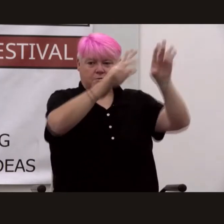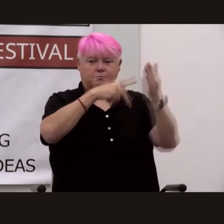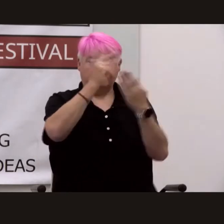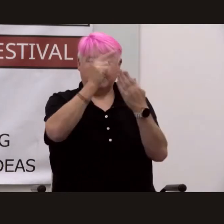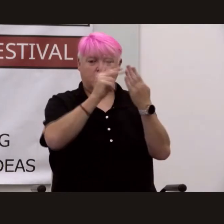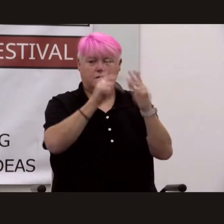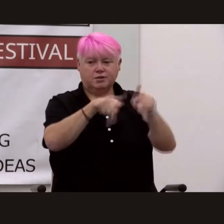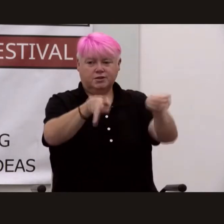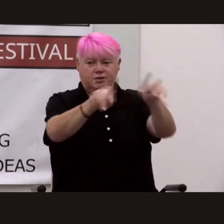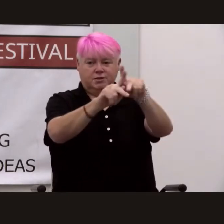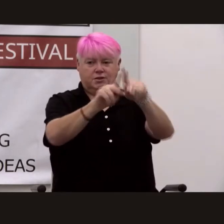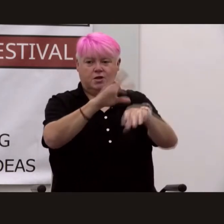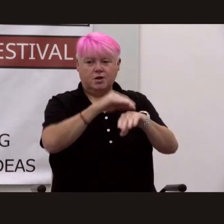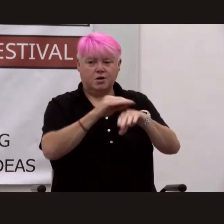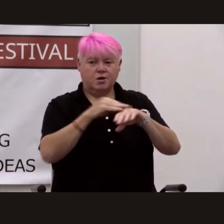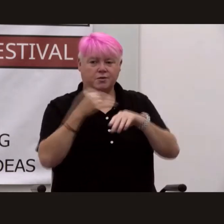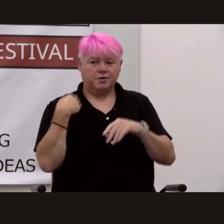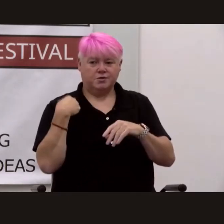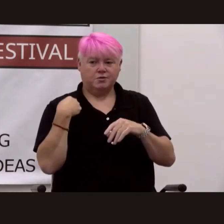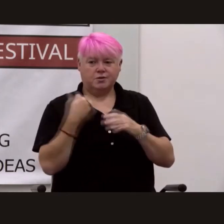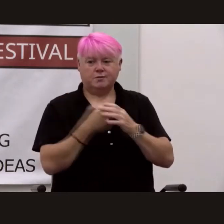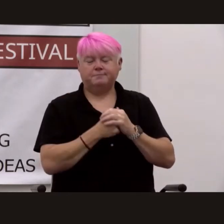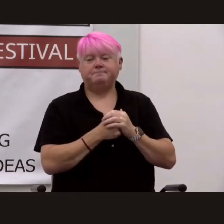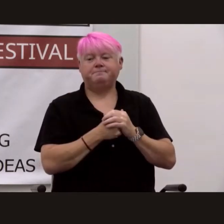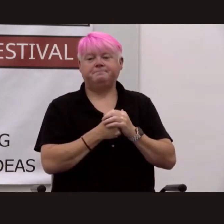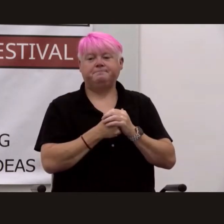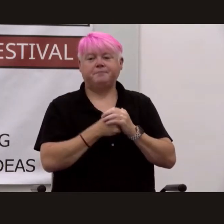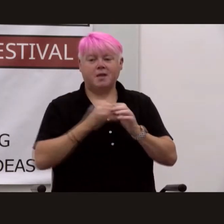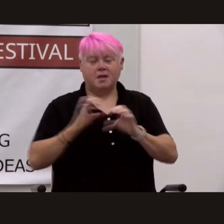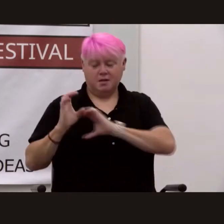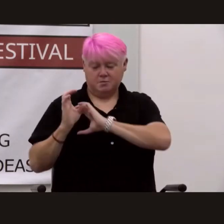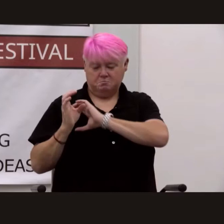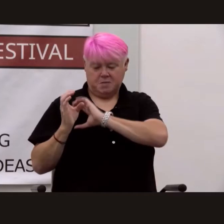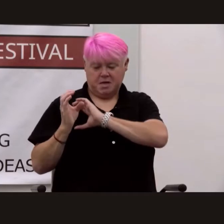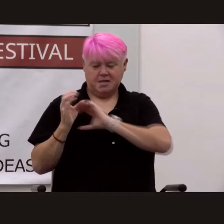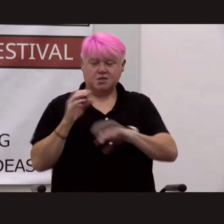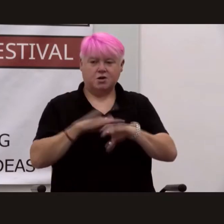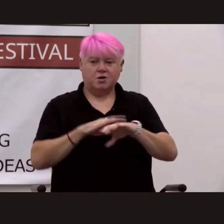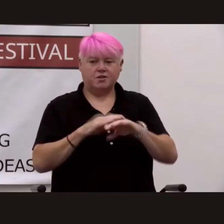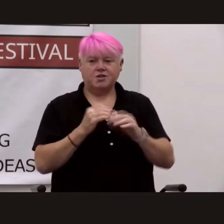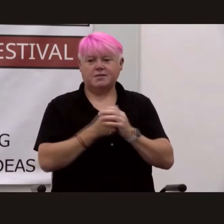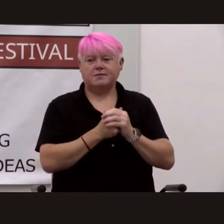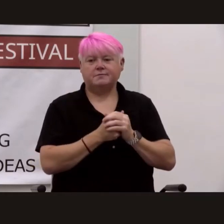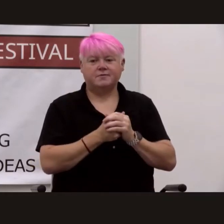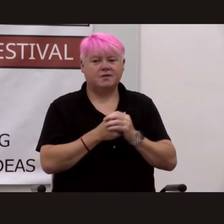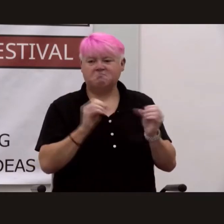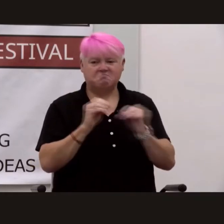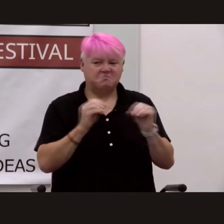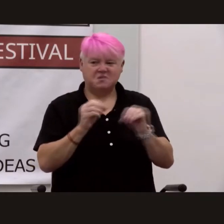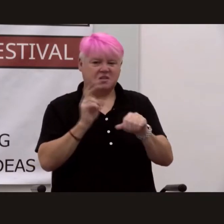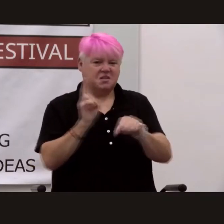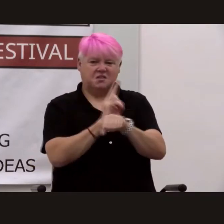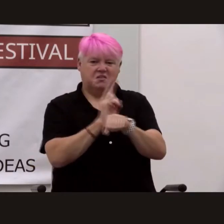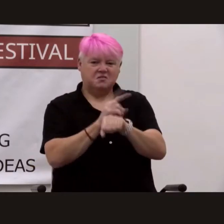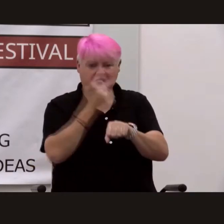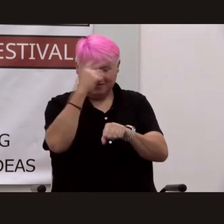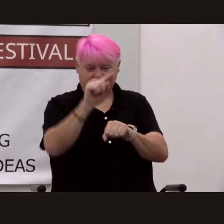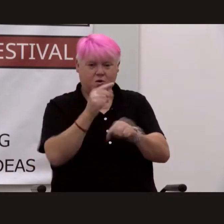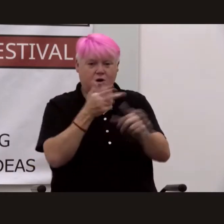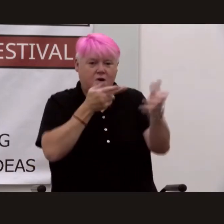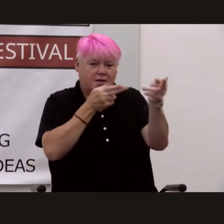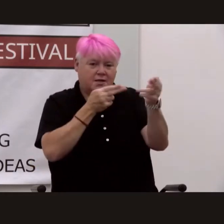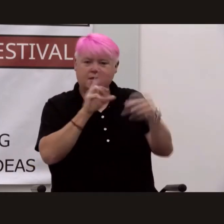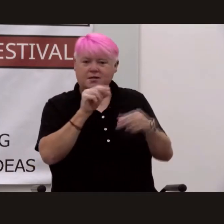Station 153 on the chest. He'd found nothing useful for hunting, no gun, not